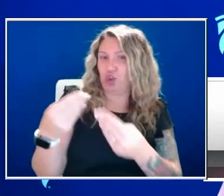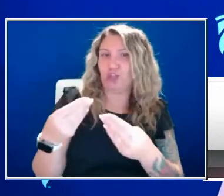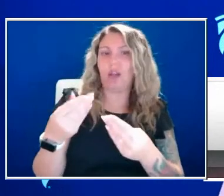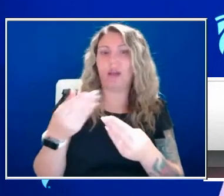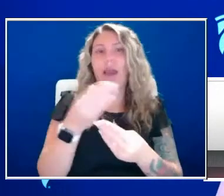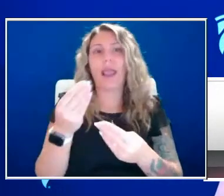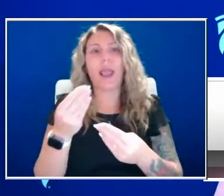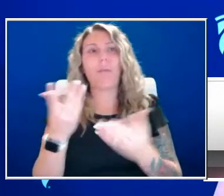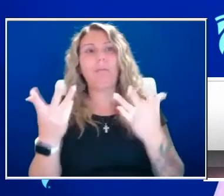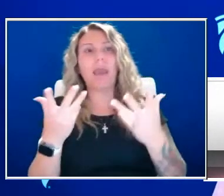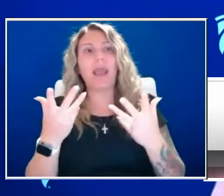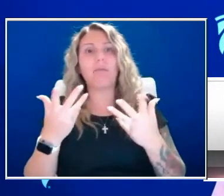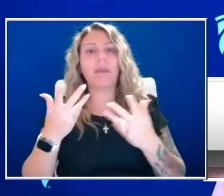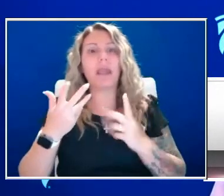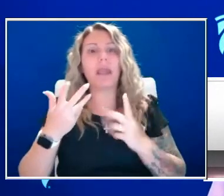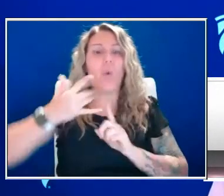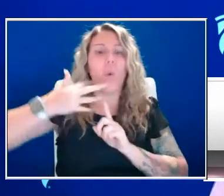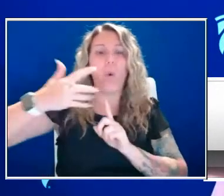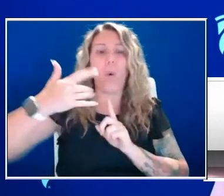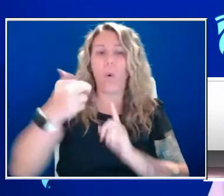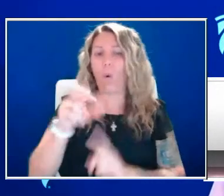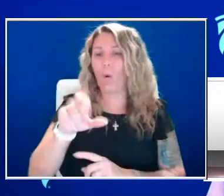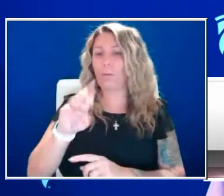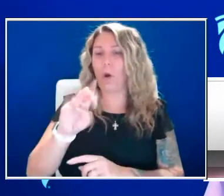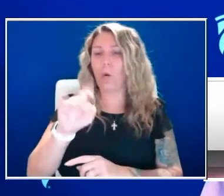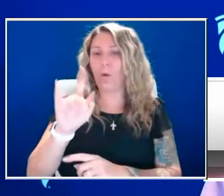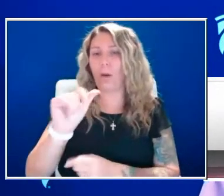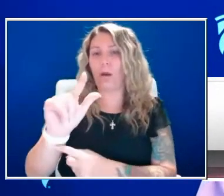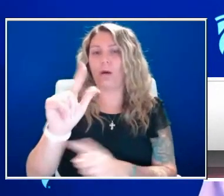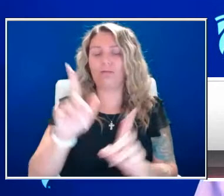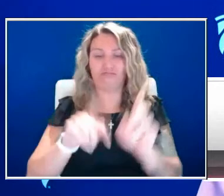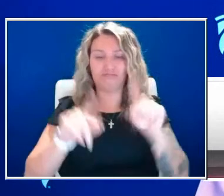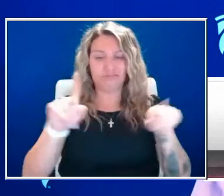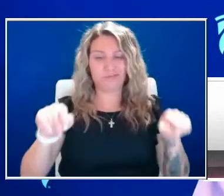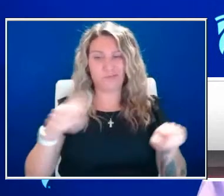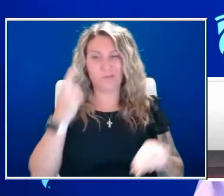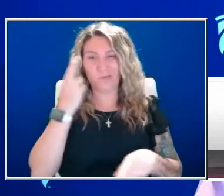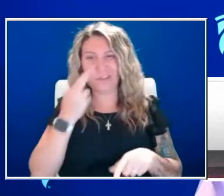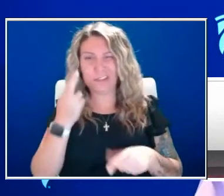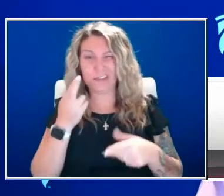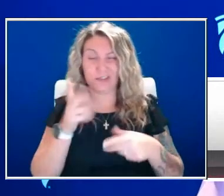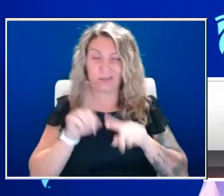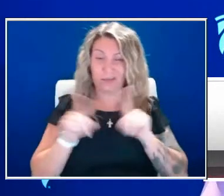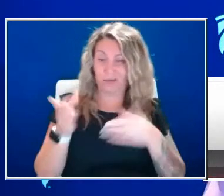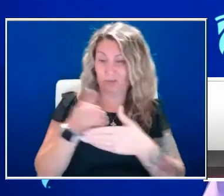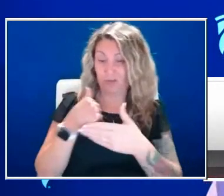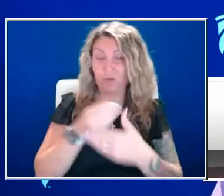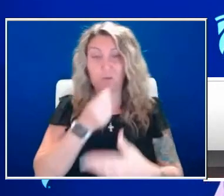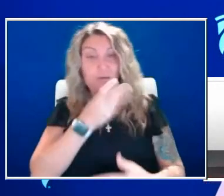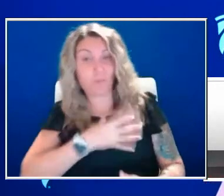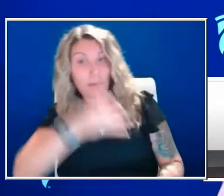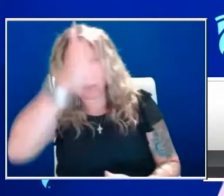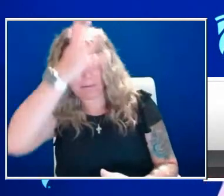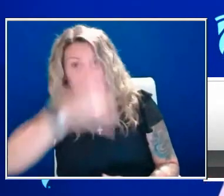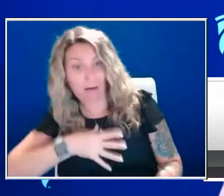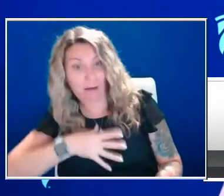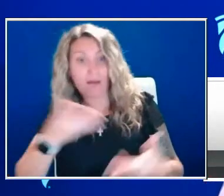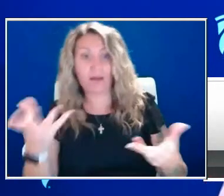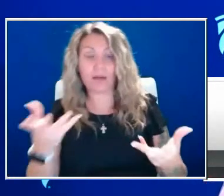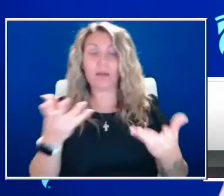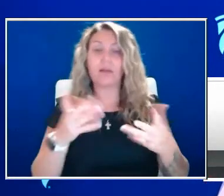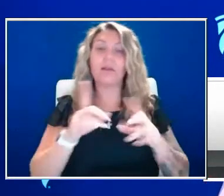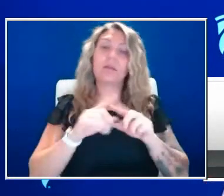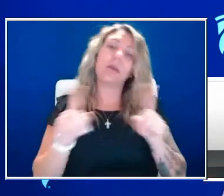areas and reasons. We know that there are just different reasons. There are differences between men and women. You know, I think we have